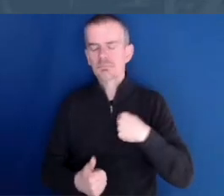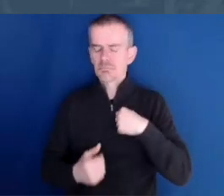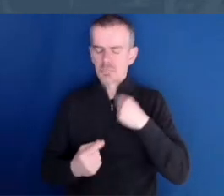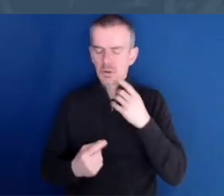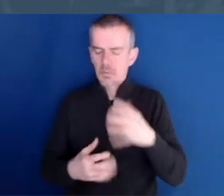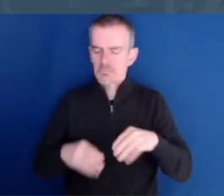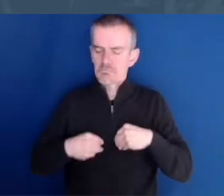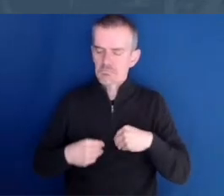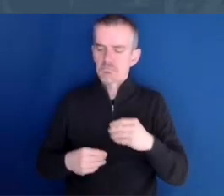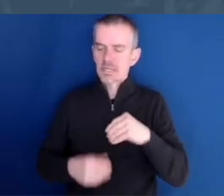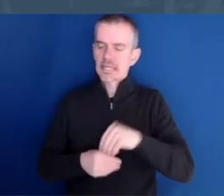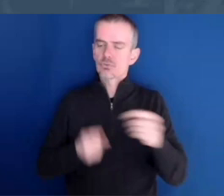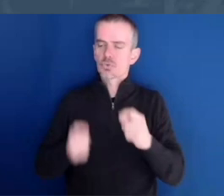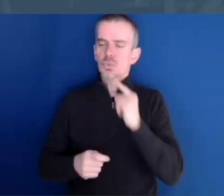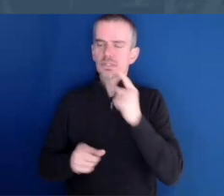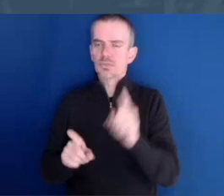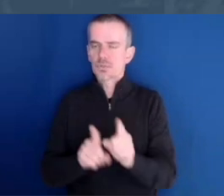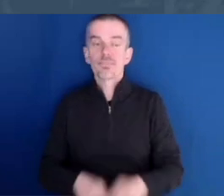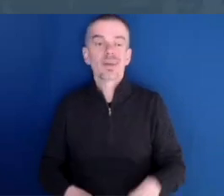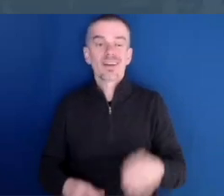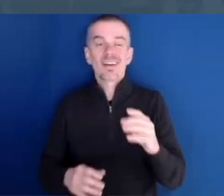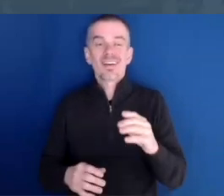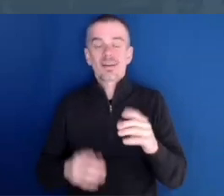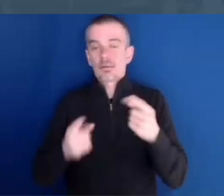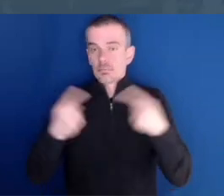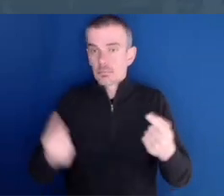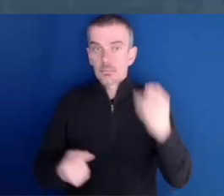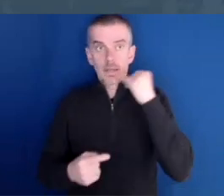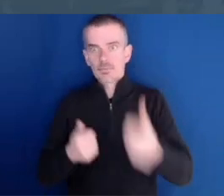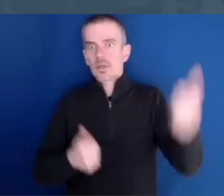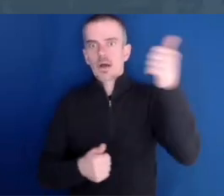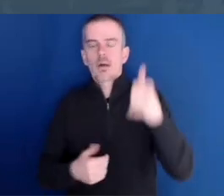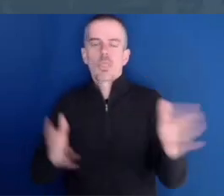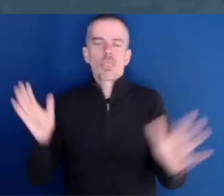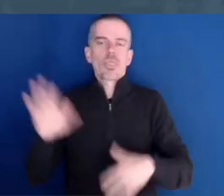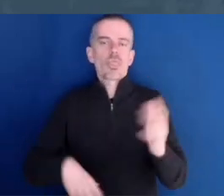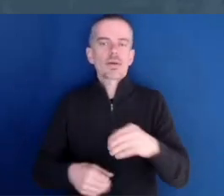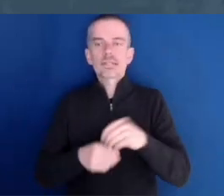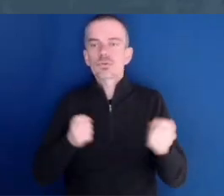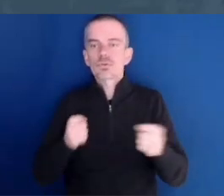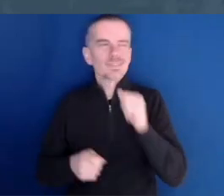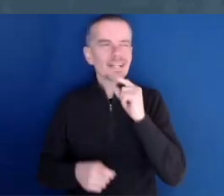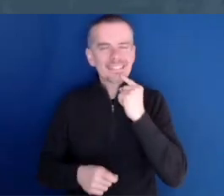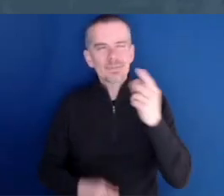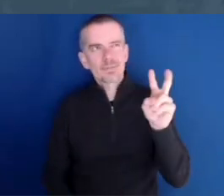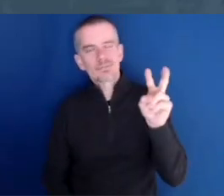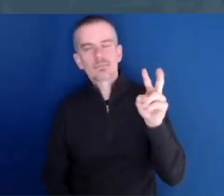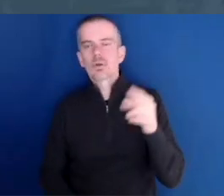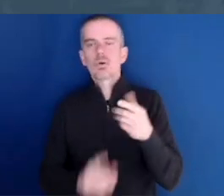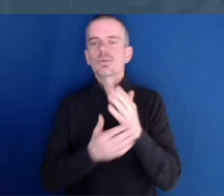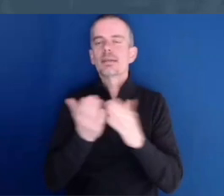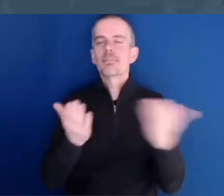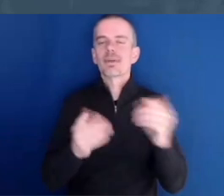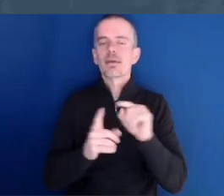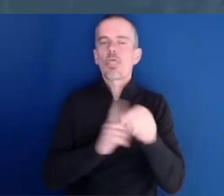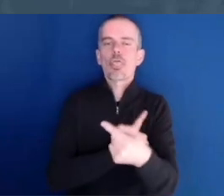Whereas in contrast, if we don't have a serious tone at the top about internal controls, if they circumvent certain